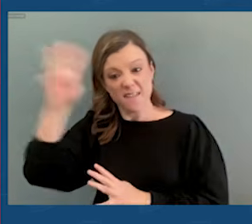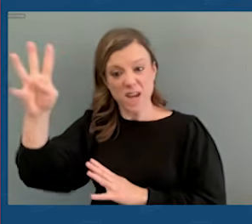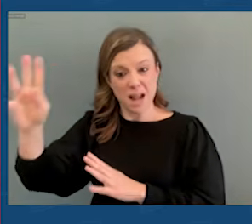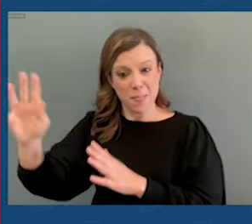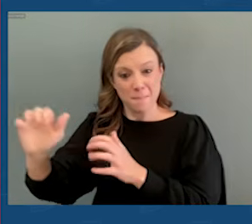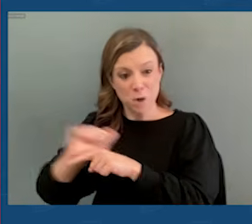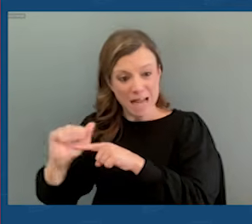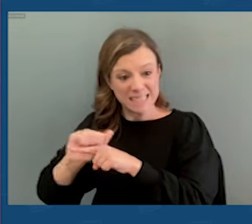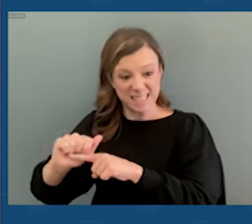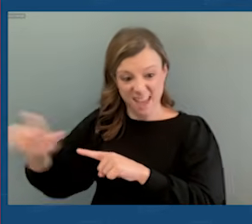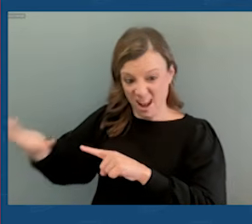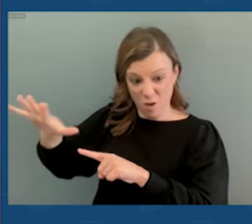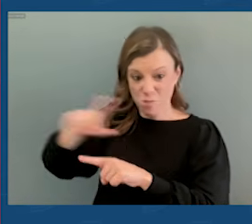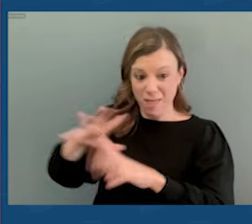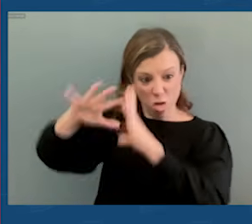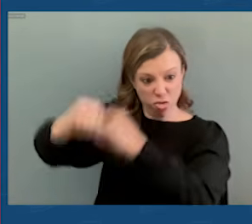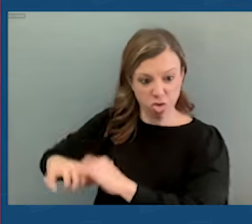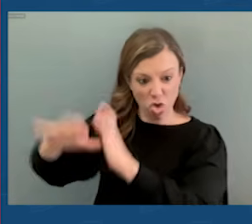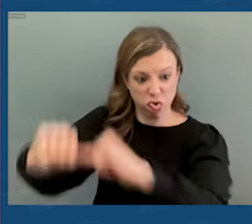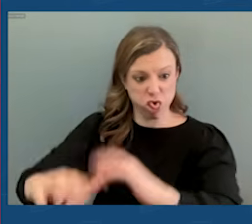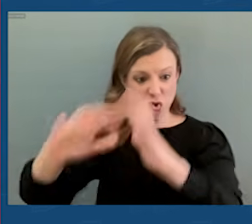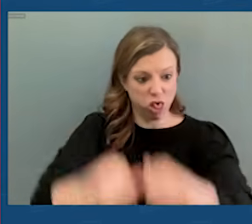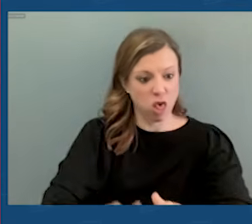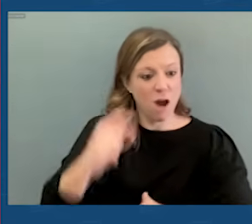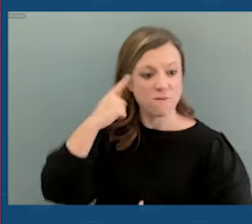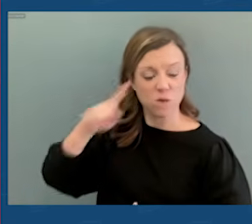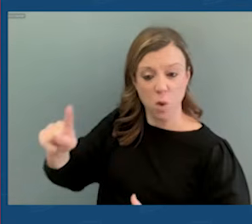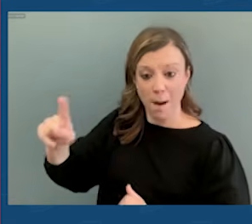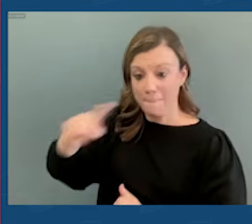leveling the homes of blacks and Latinos